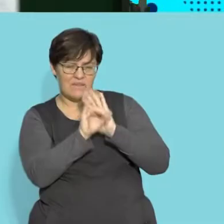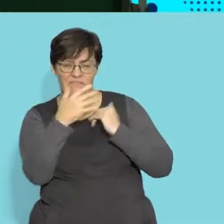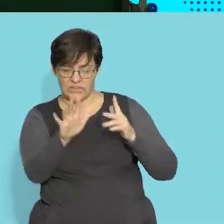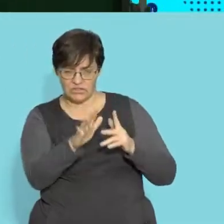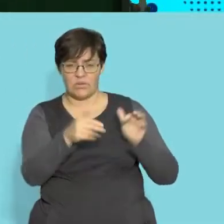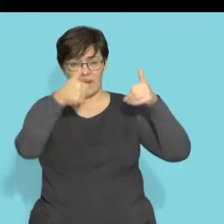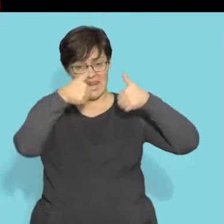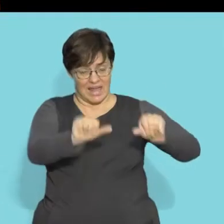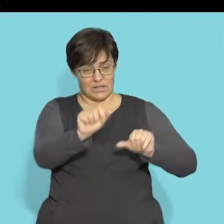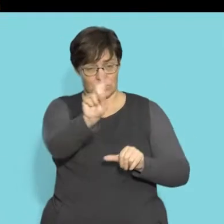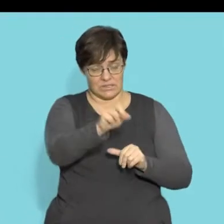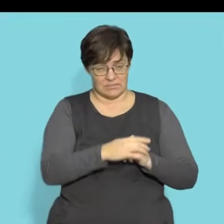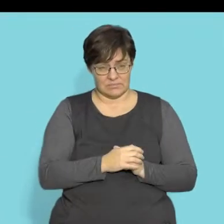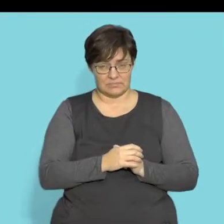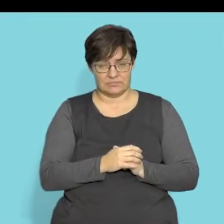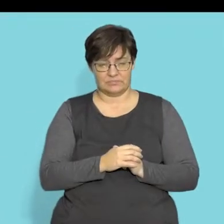the next step.